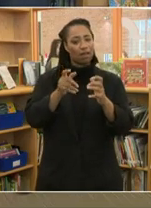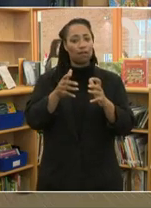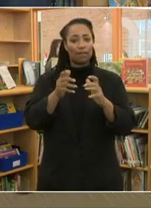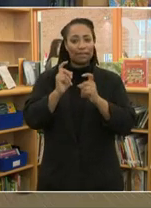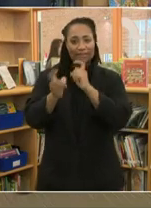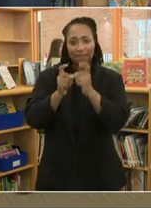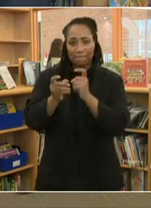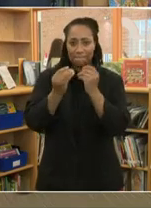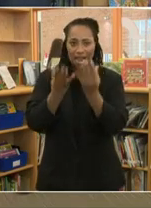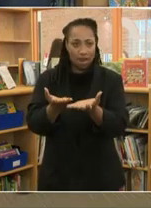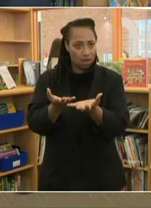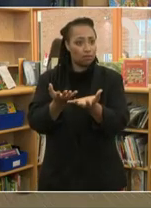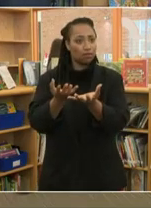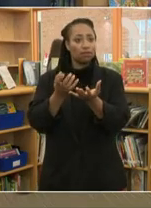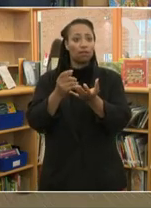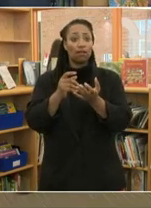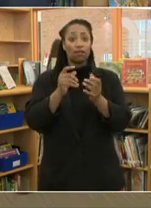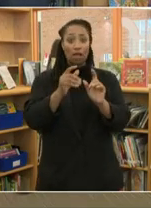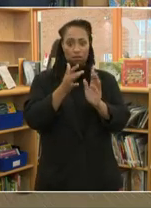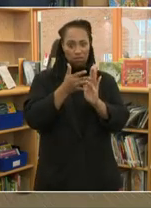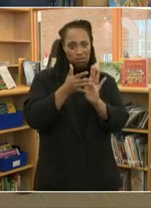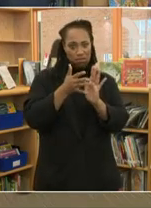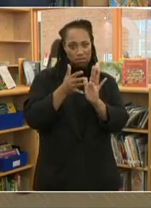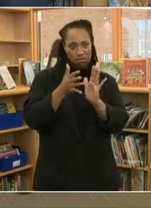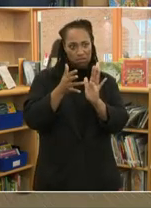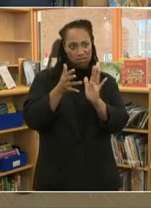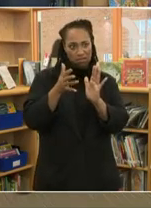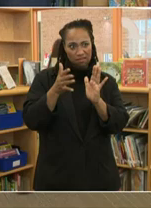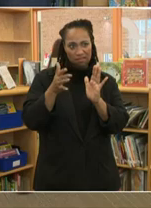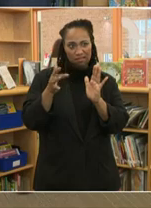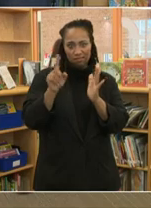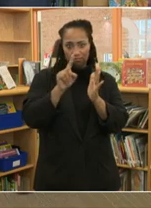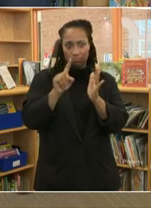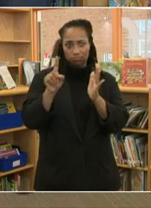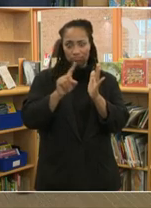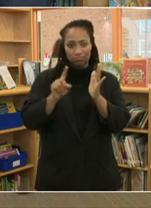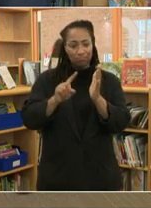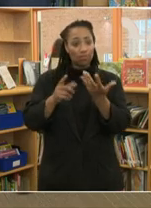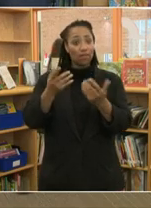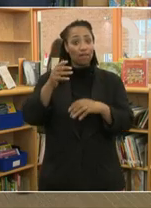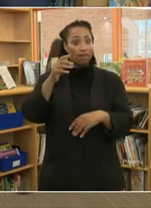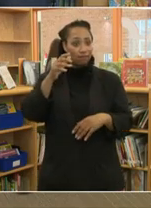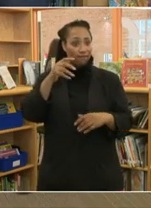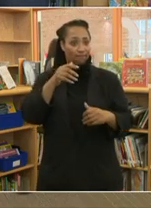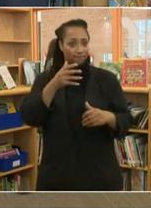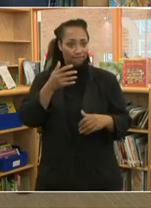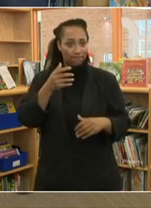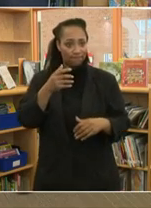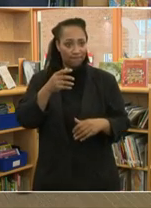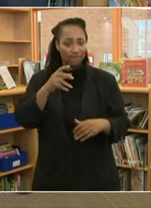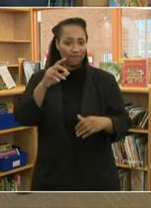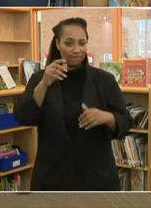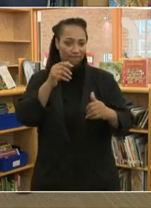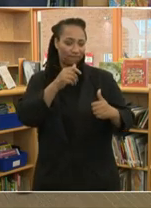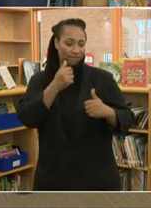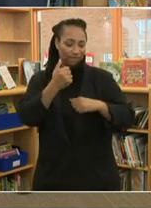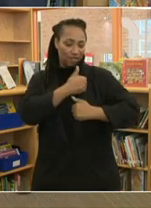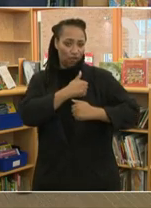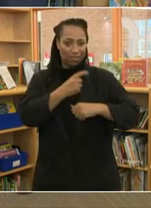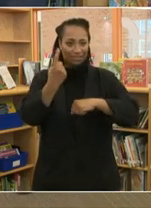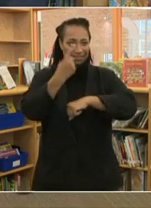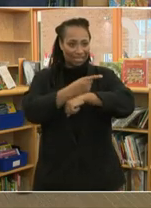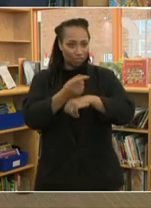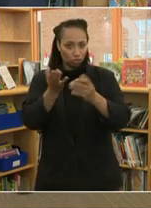people don't realize is the 2nd federally recognized day of service, we want to make 2026 the largest year